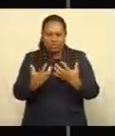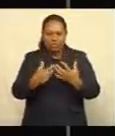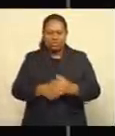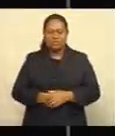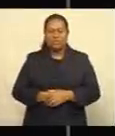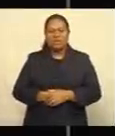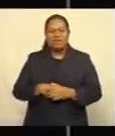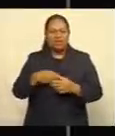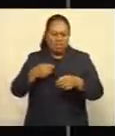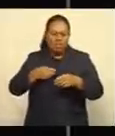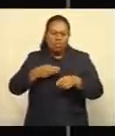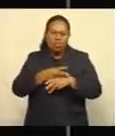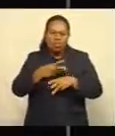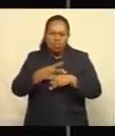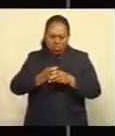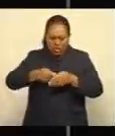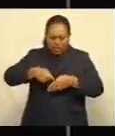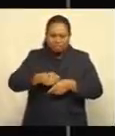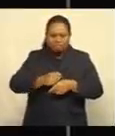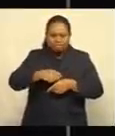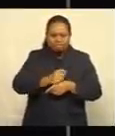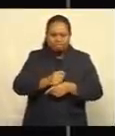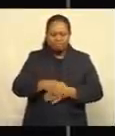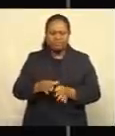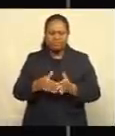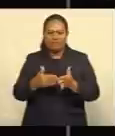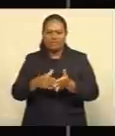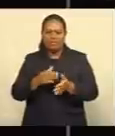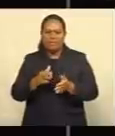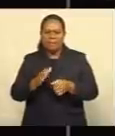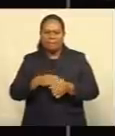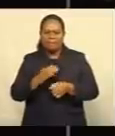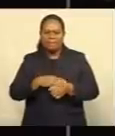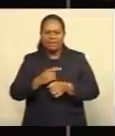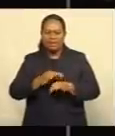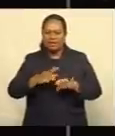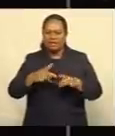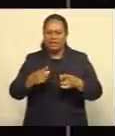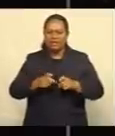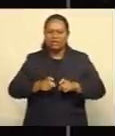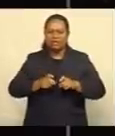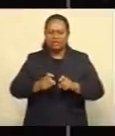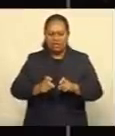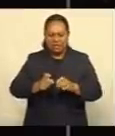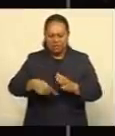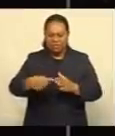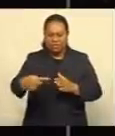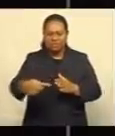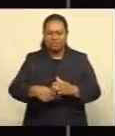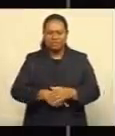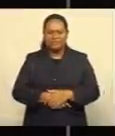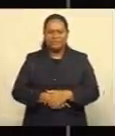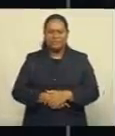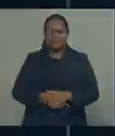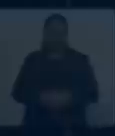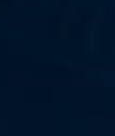is a woodcarver by profession, has established his own kitchen line of products to remain afloat. Kelly Vadala